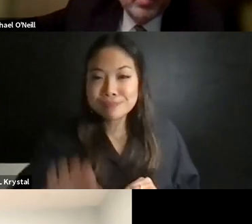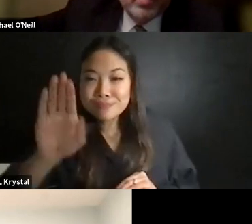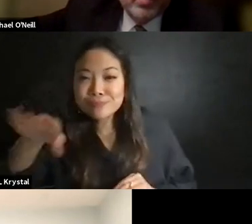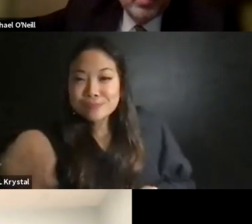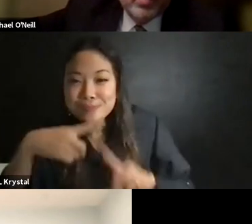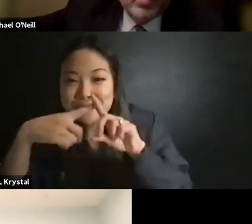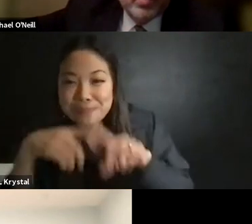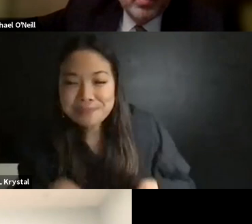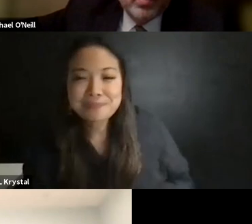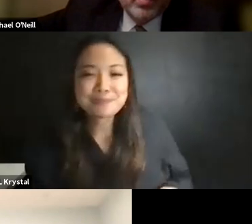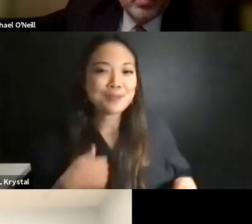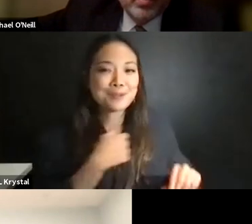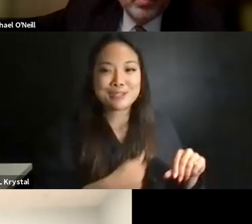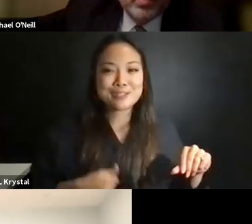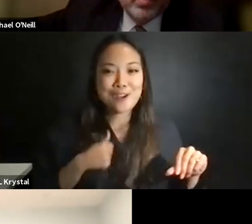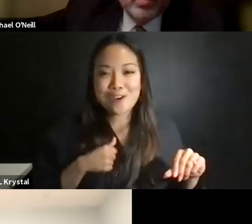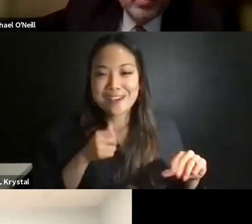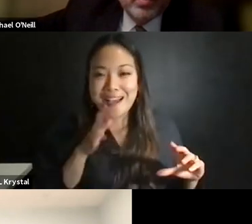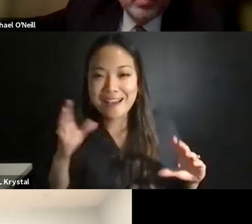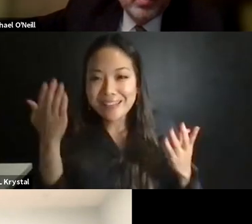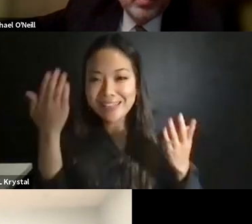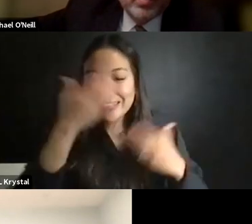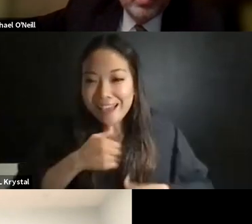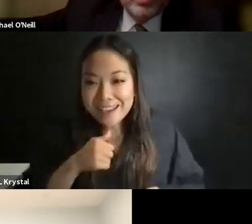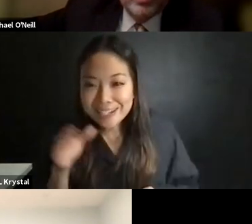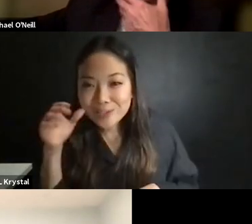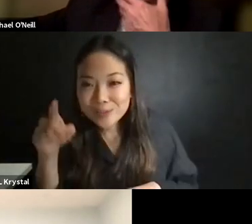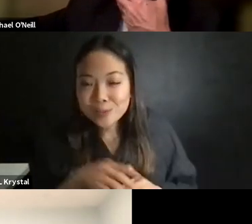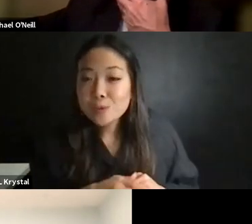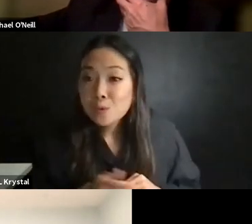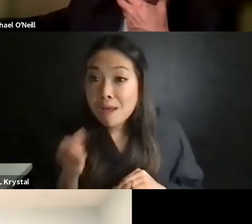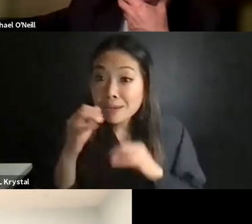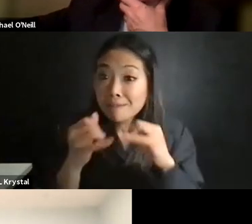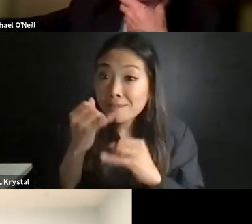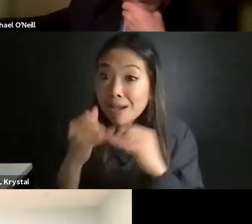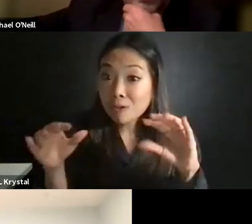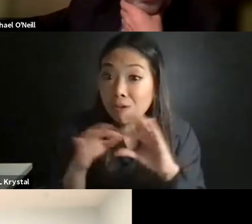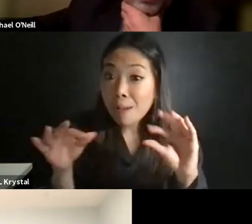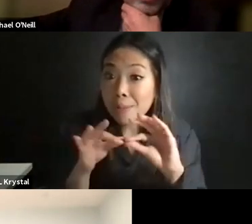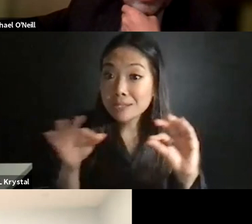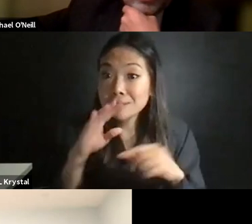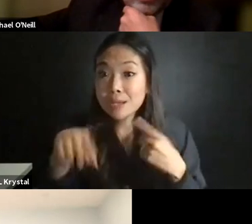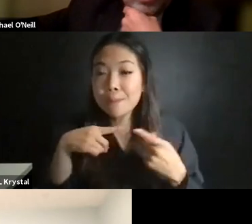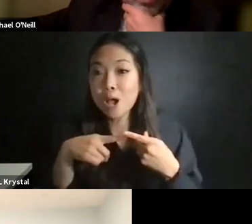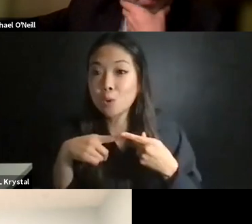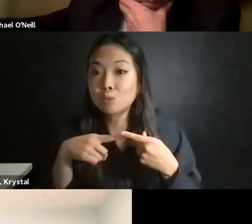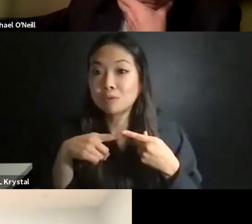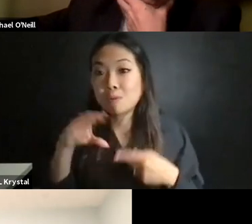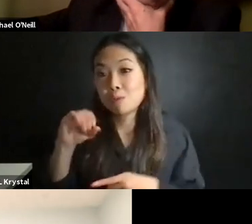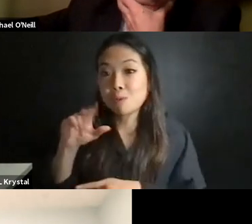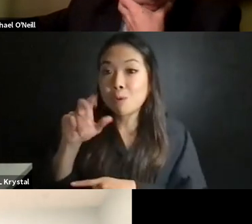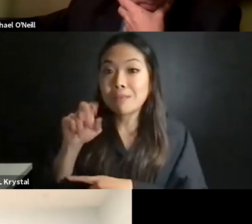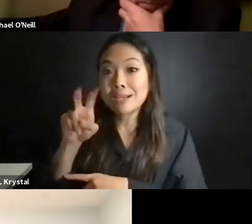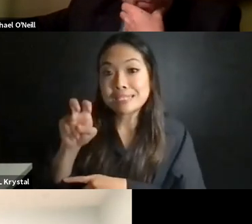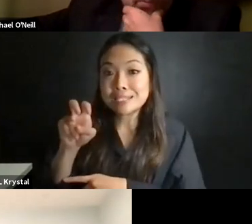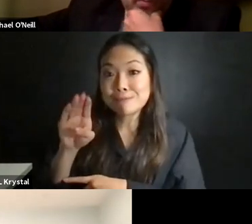i'm sorry miss robinson i didn't hear you can you please yeah any final comments on the um collective bargaining agreement